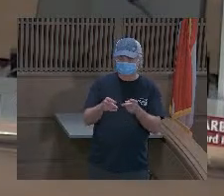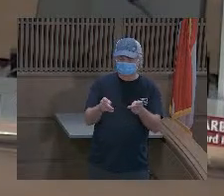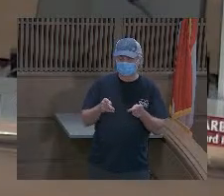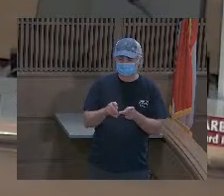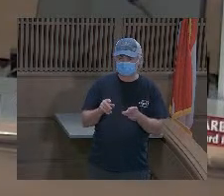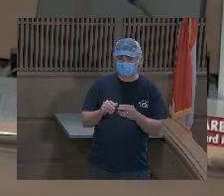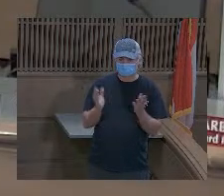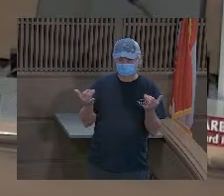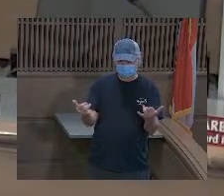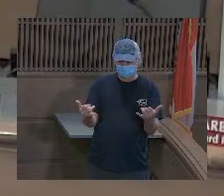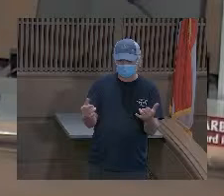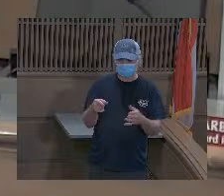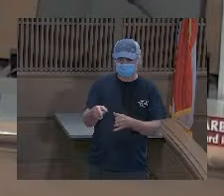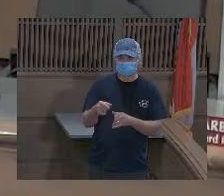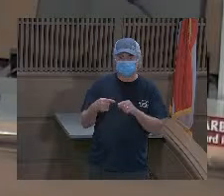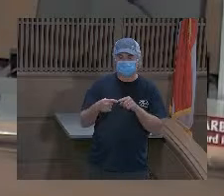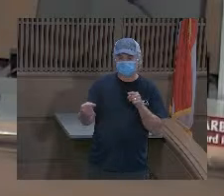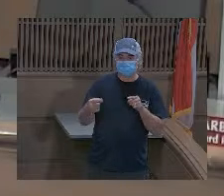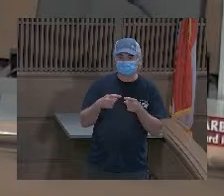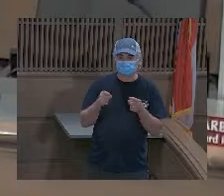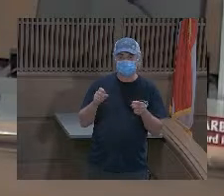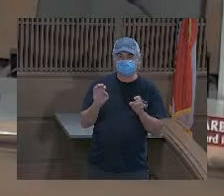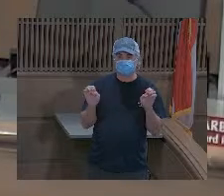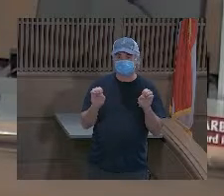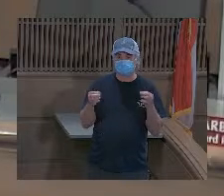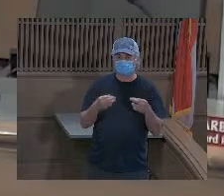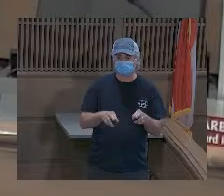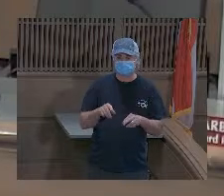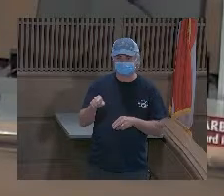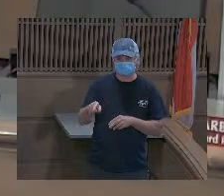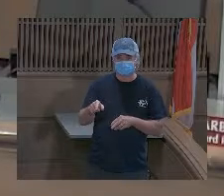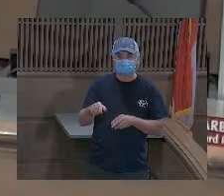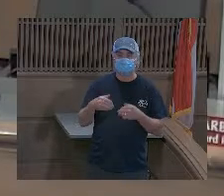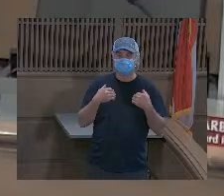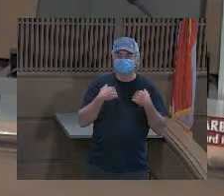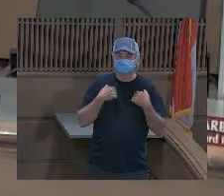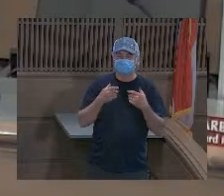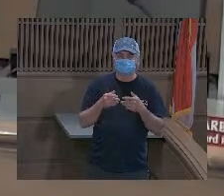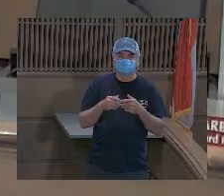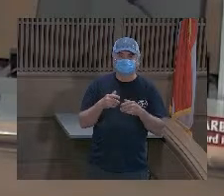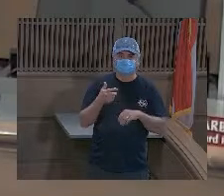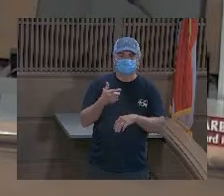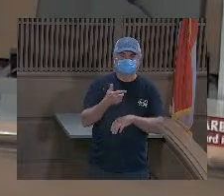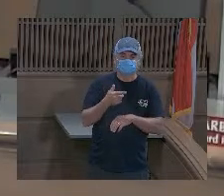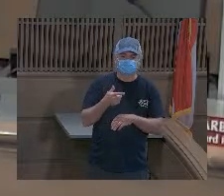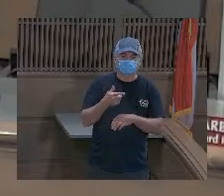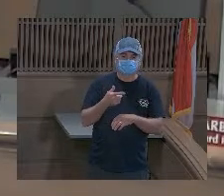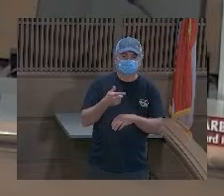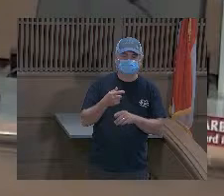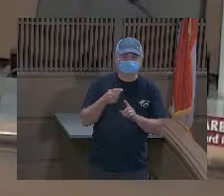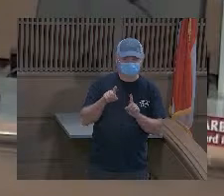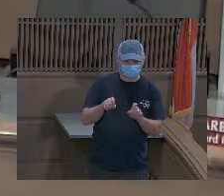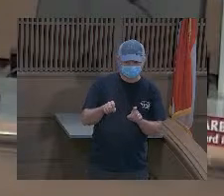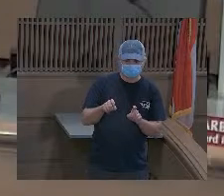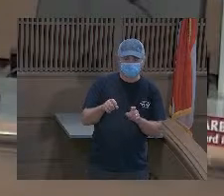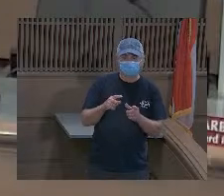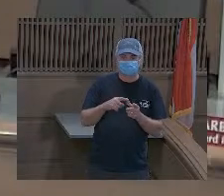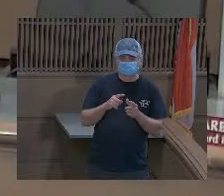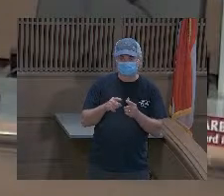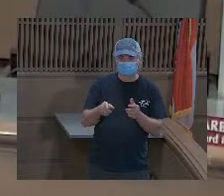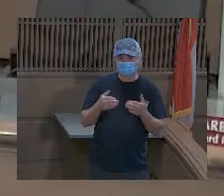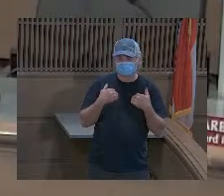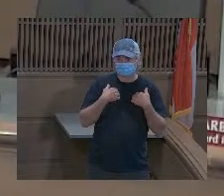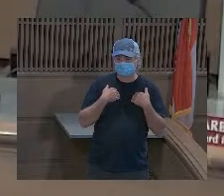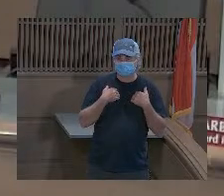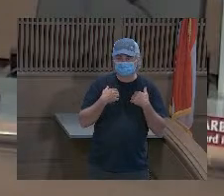this before. If you do come down with COVID-19, you receive a positive test and your symptoms are mild, you do